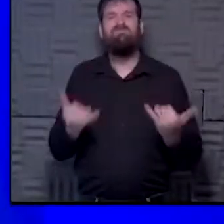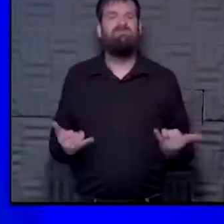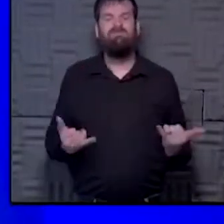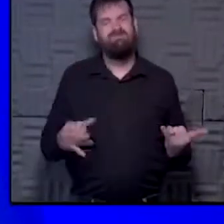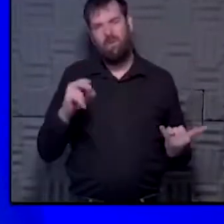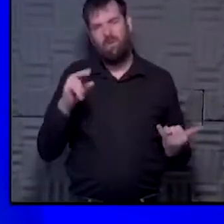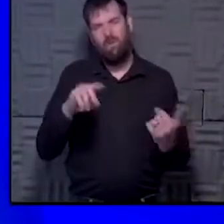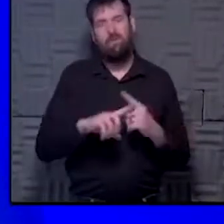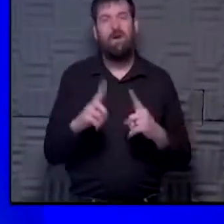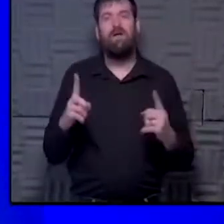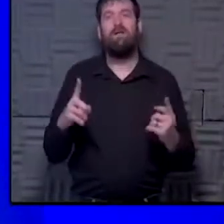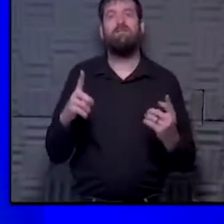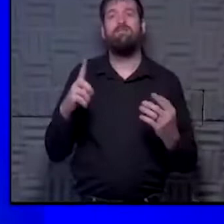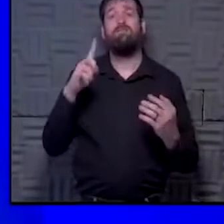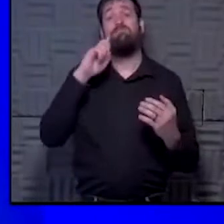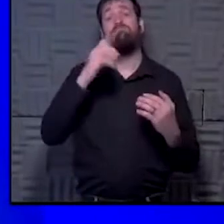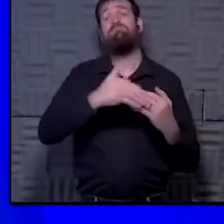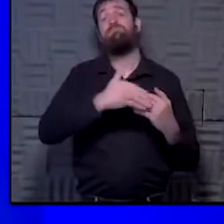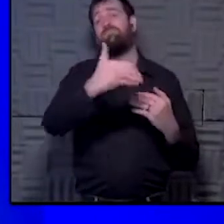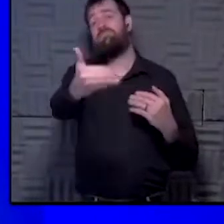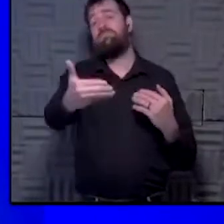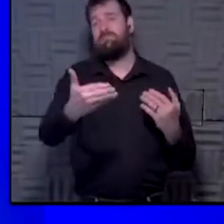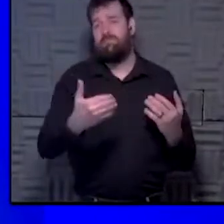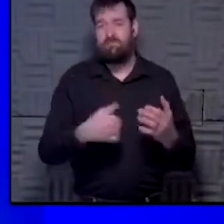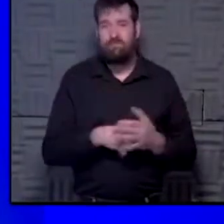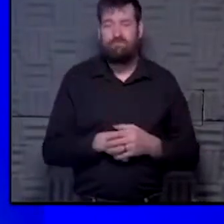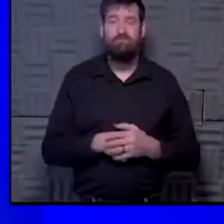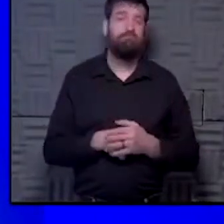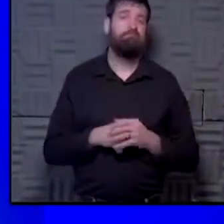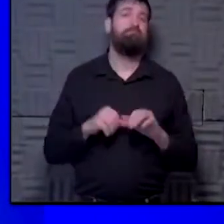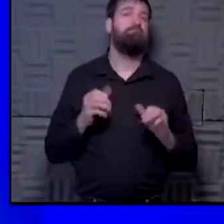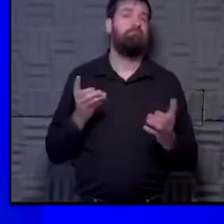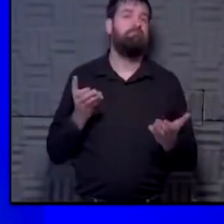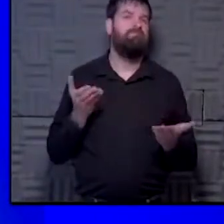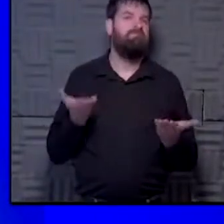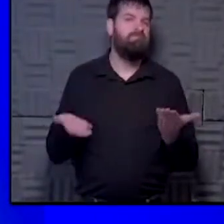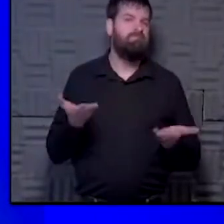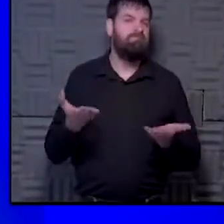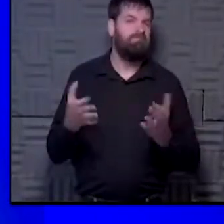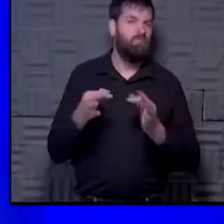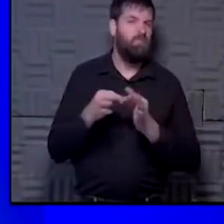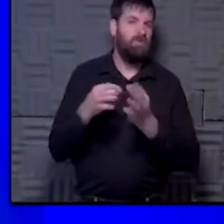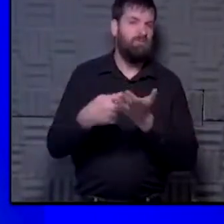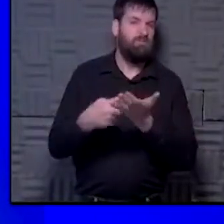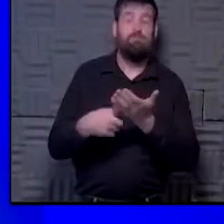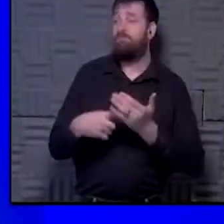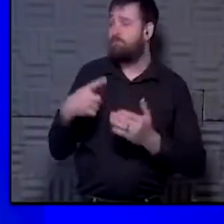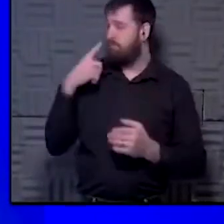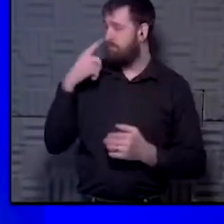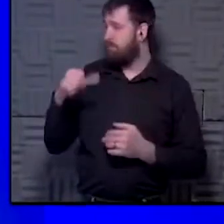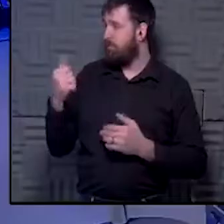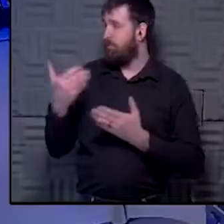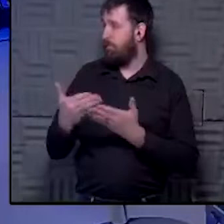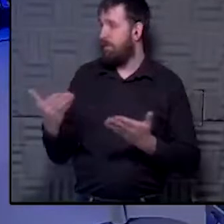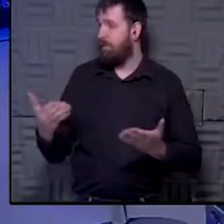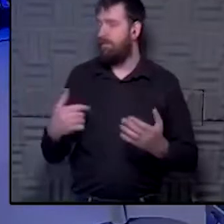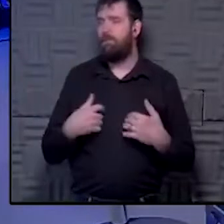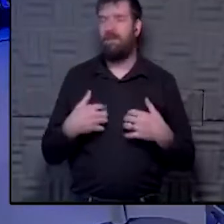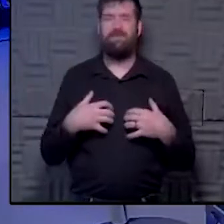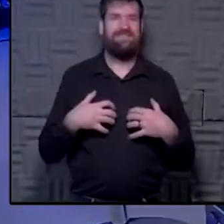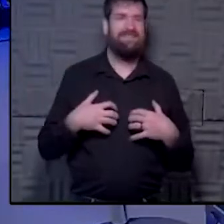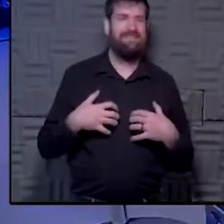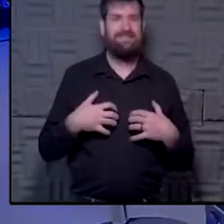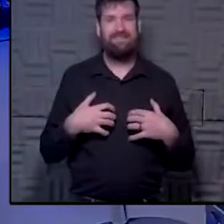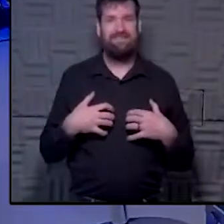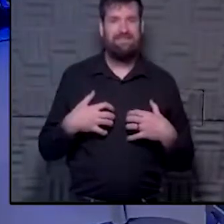moving forward, there's certainly room for that debate. I think the only thing is that my only other hesitancy is